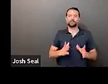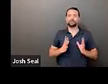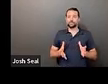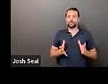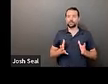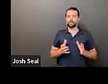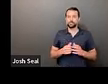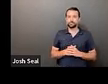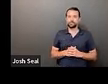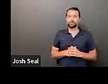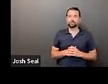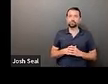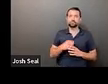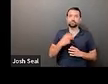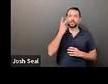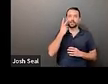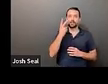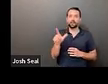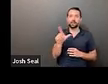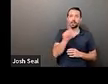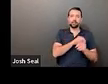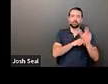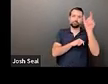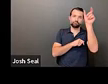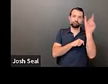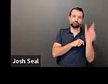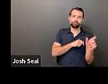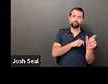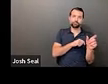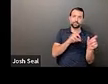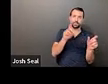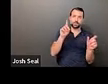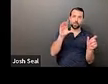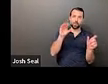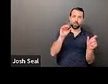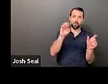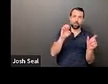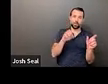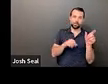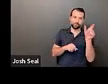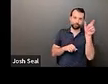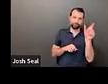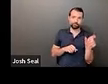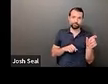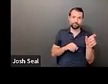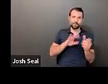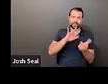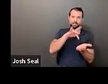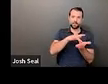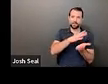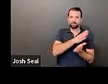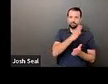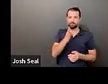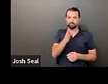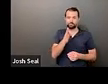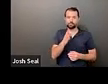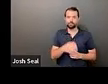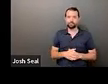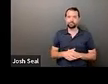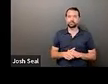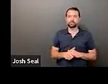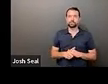left-hand column is the finding or the code. And then the middle column, you can see what we're looking